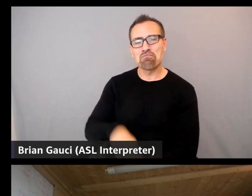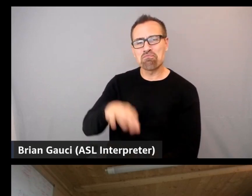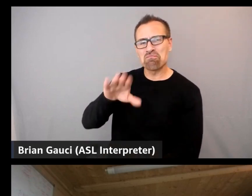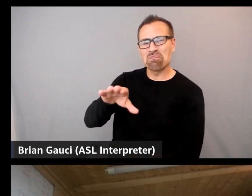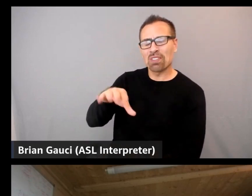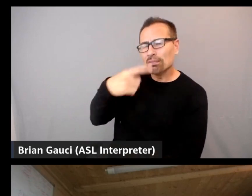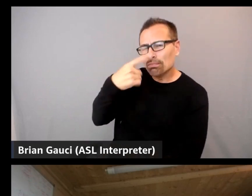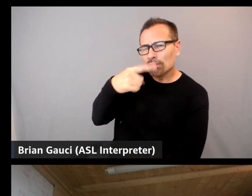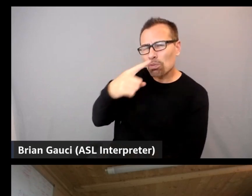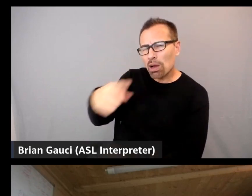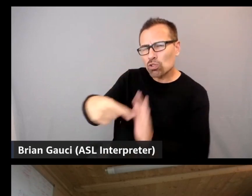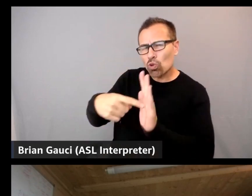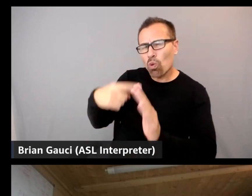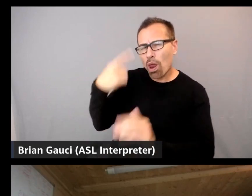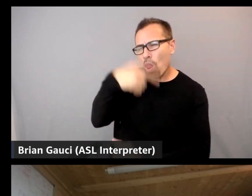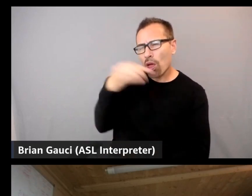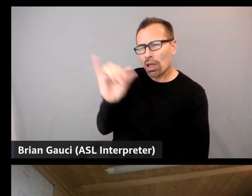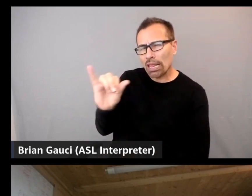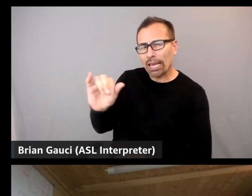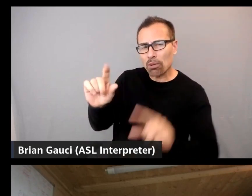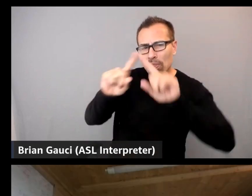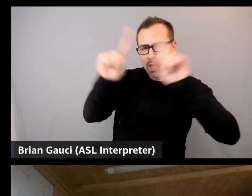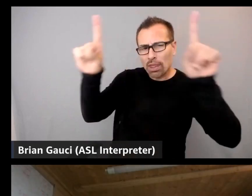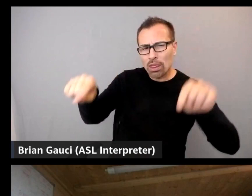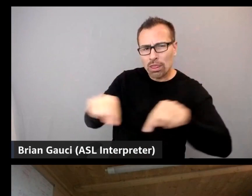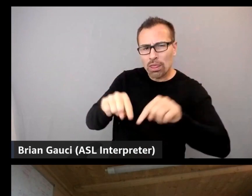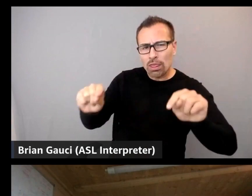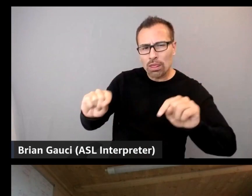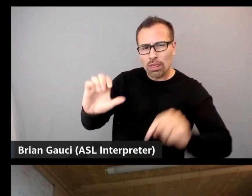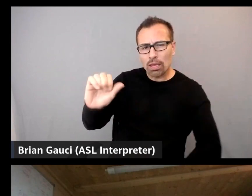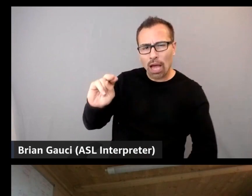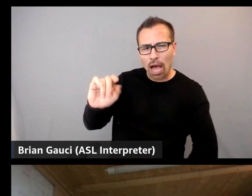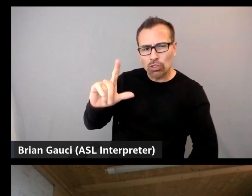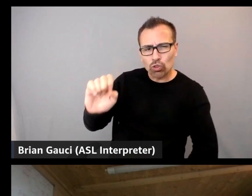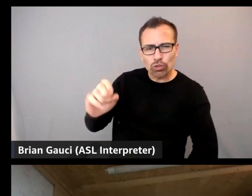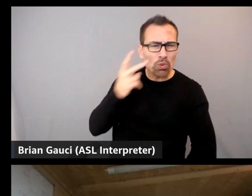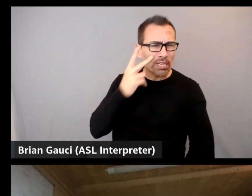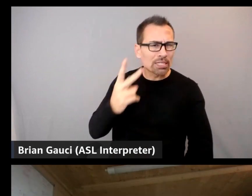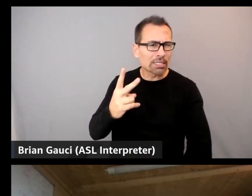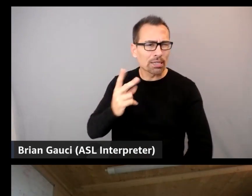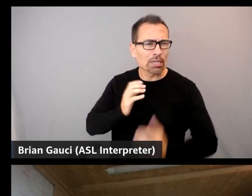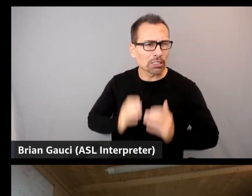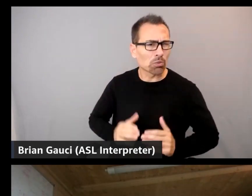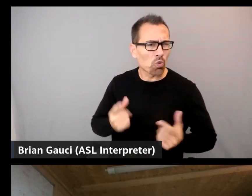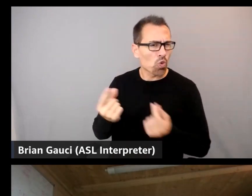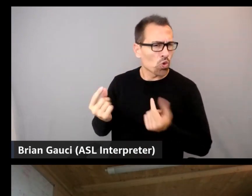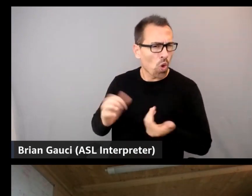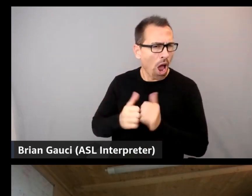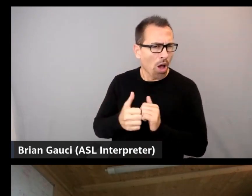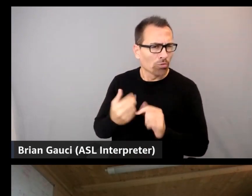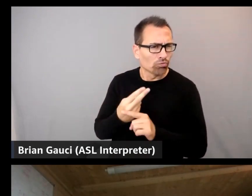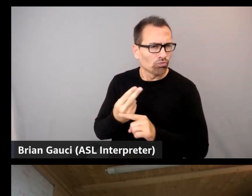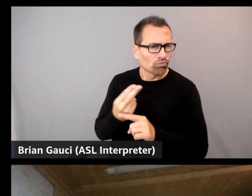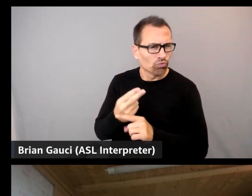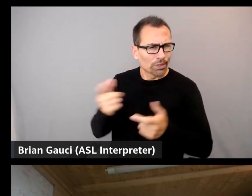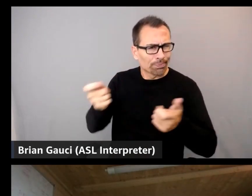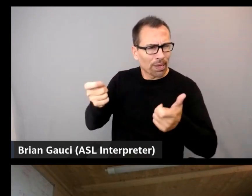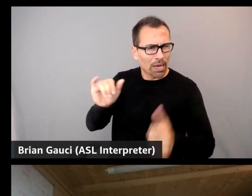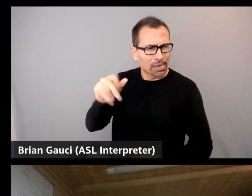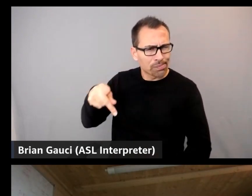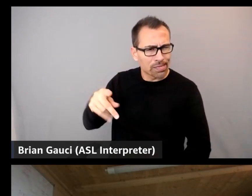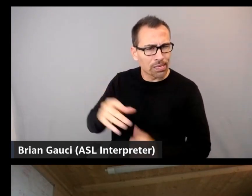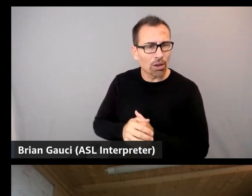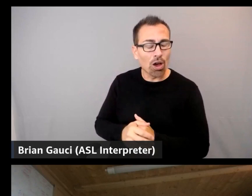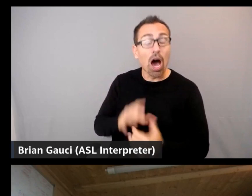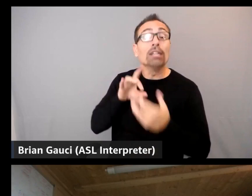in the console? Like, can you walk us Sure. through what a customer would do to do managed IPs, dedicated